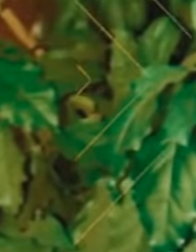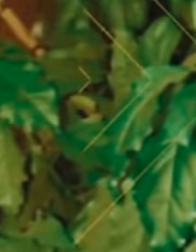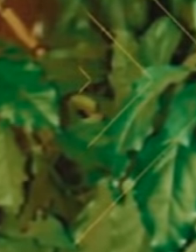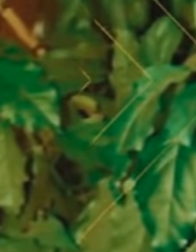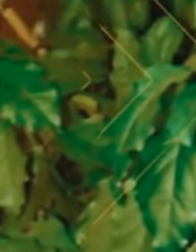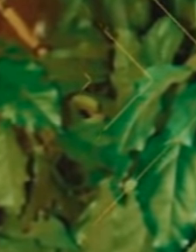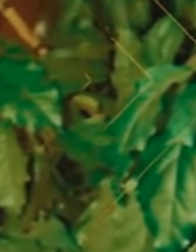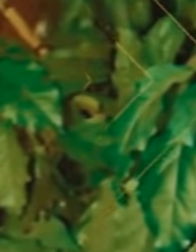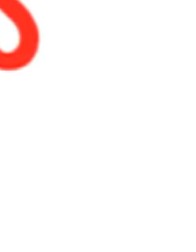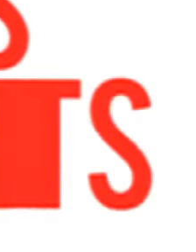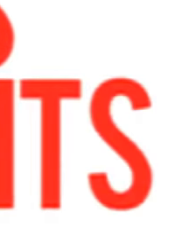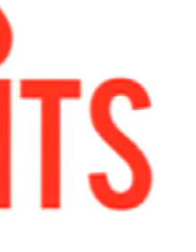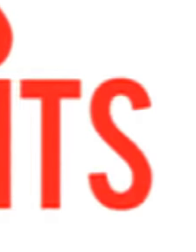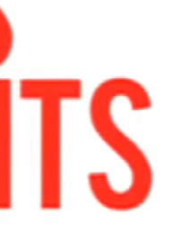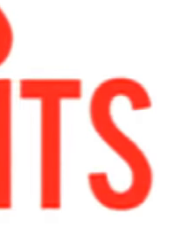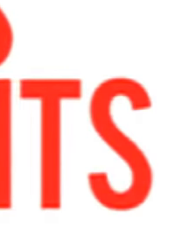Come and dance.